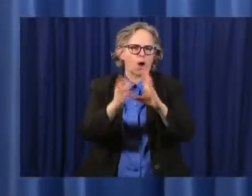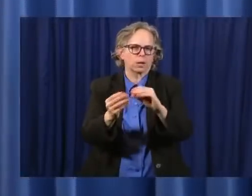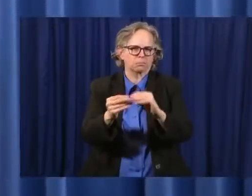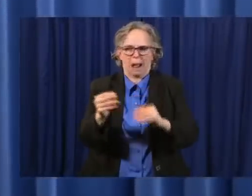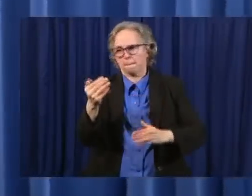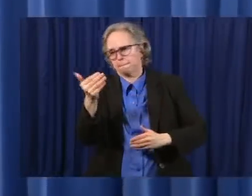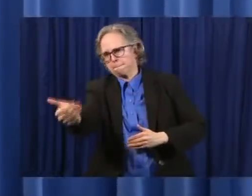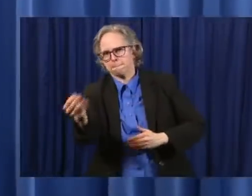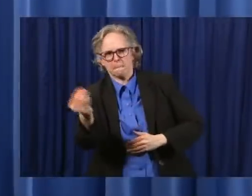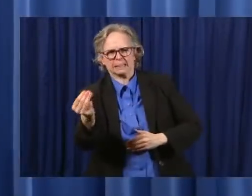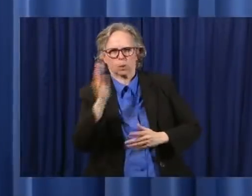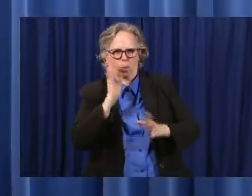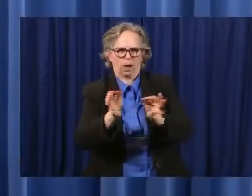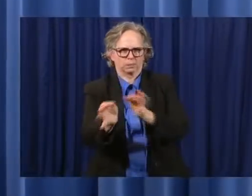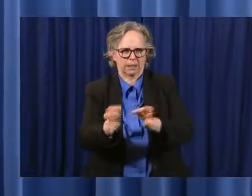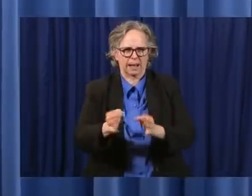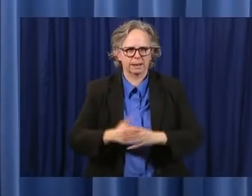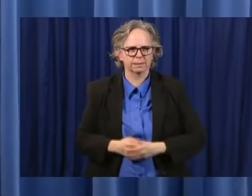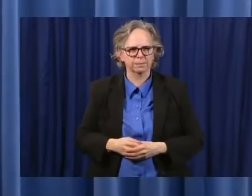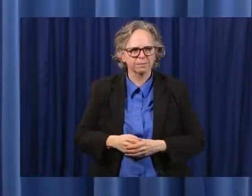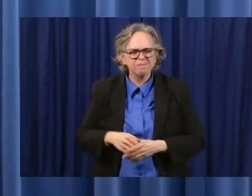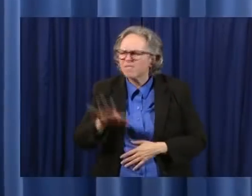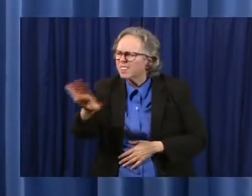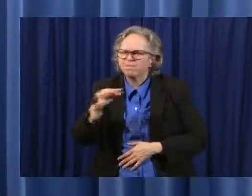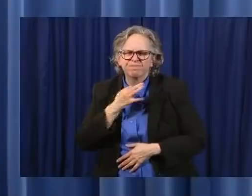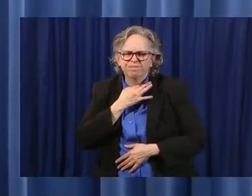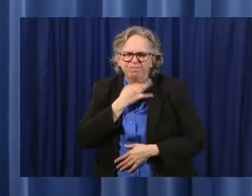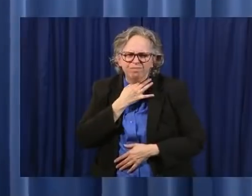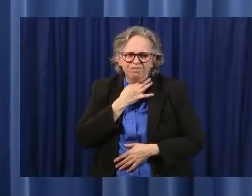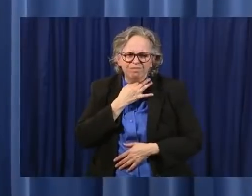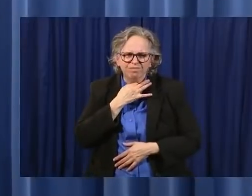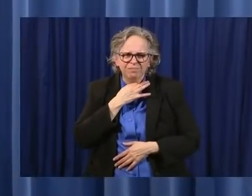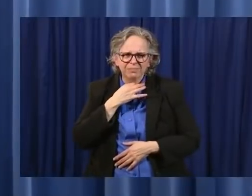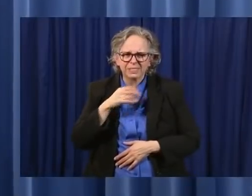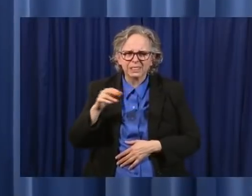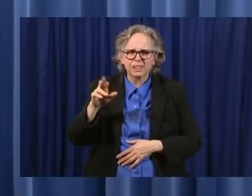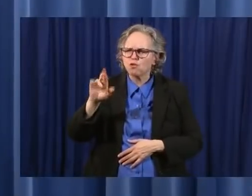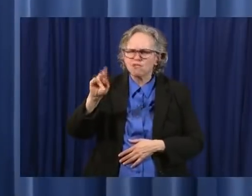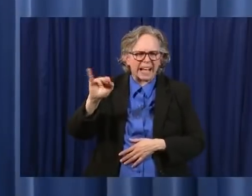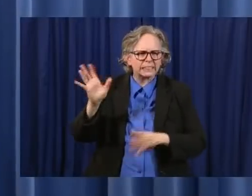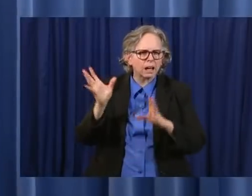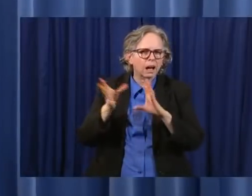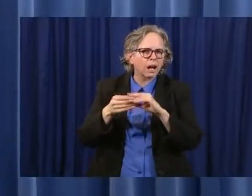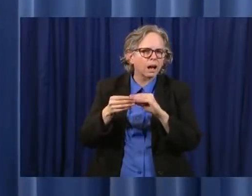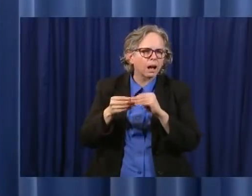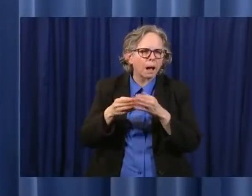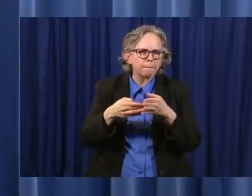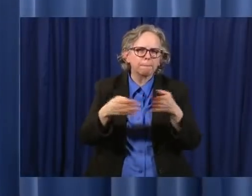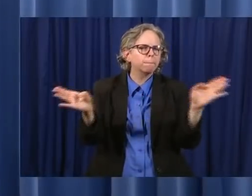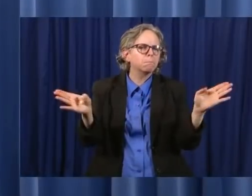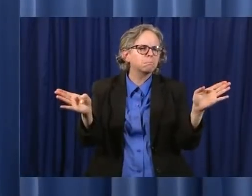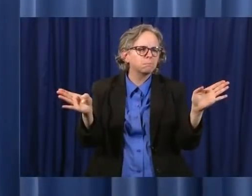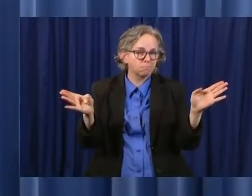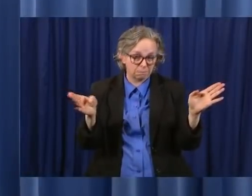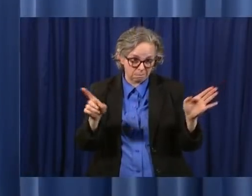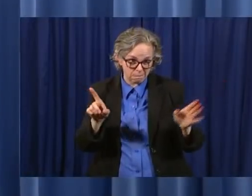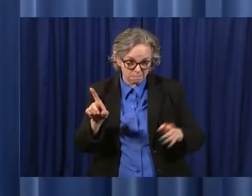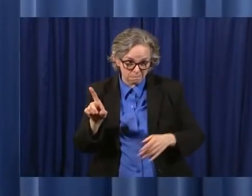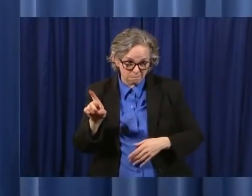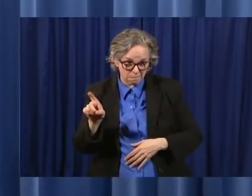I wonder also, though, if you could talk about, because Randy was talking about the general population. Yeah. We are going to